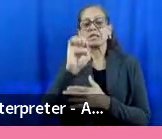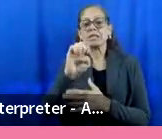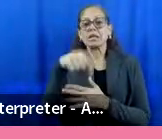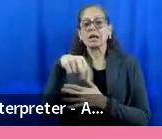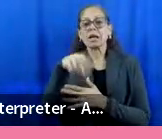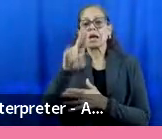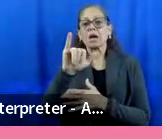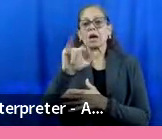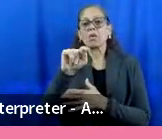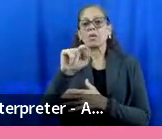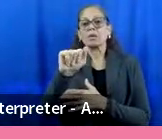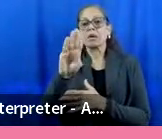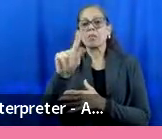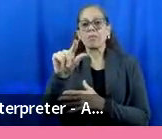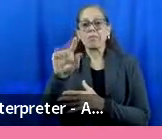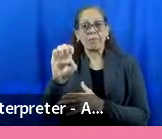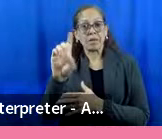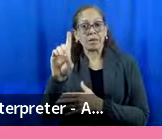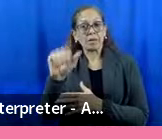bit.ly/equitable data tool.